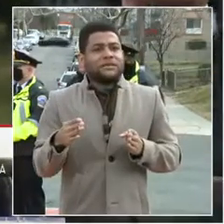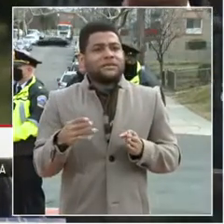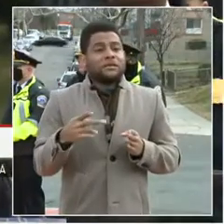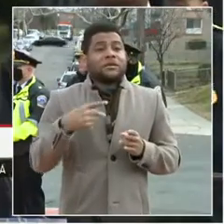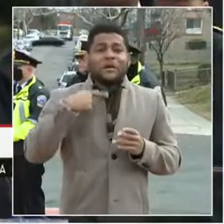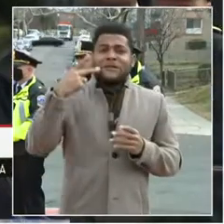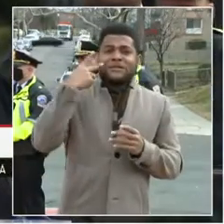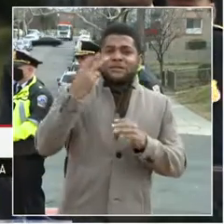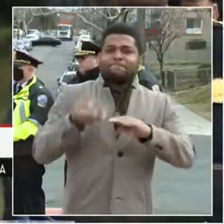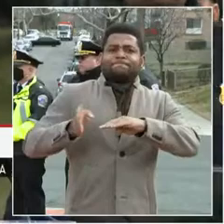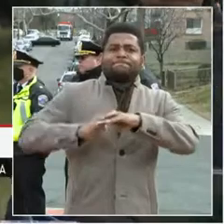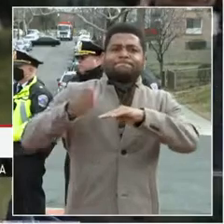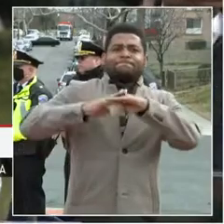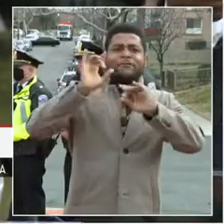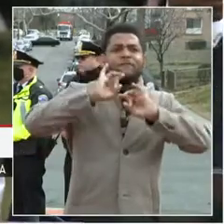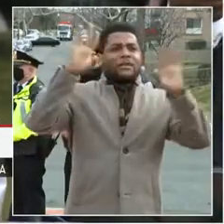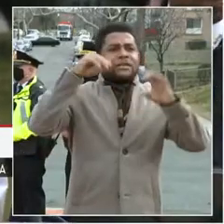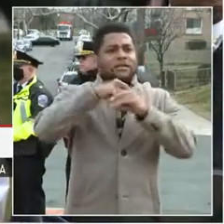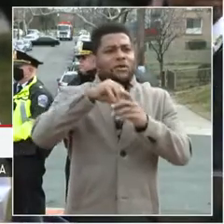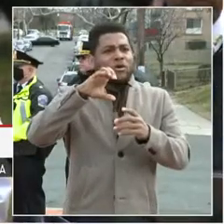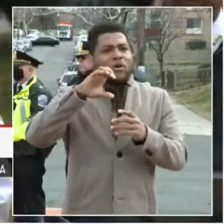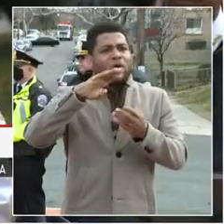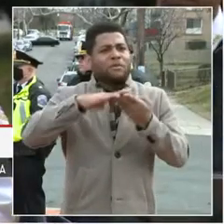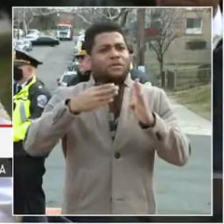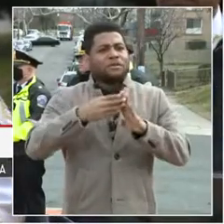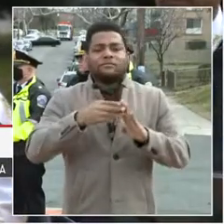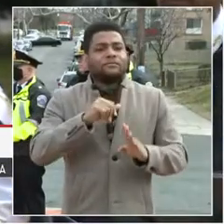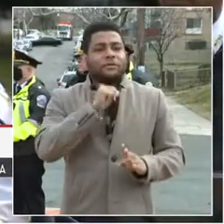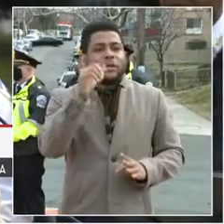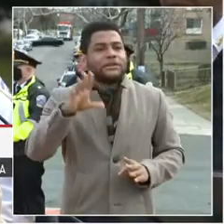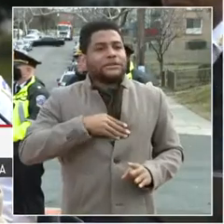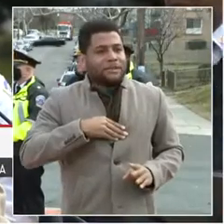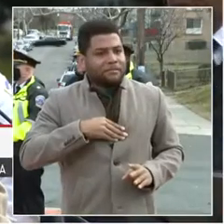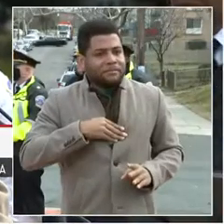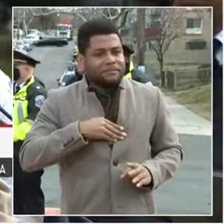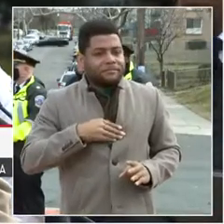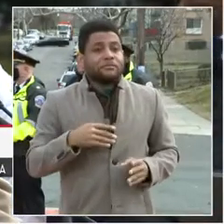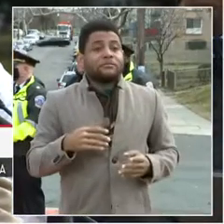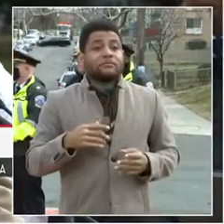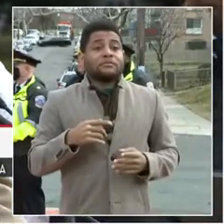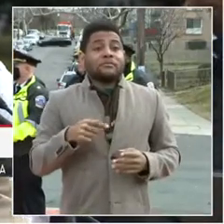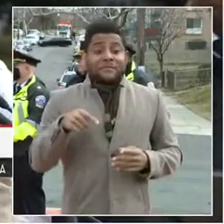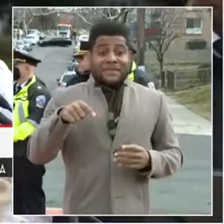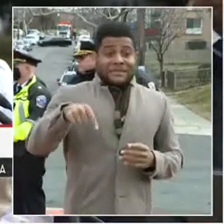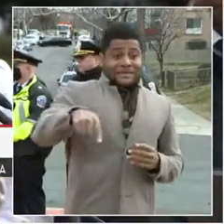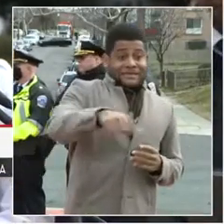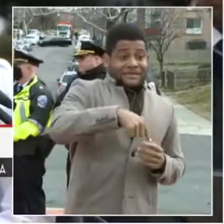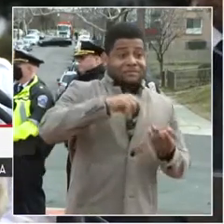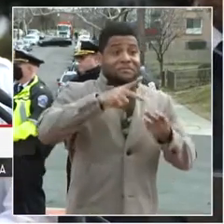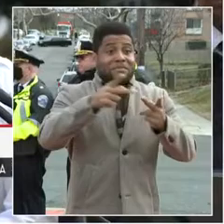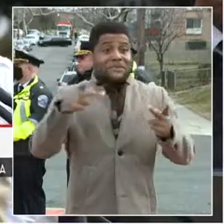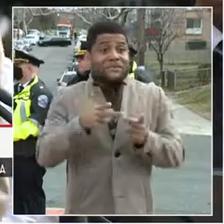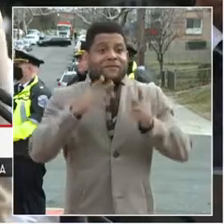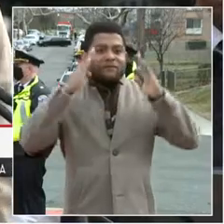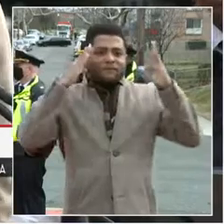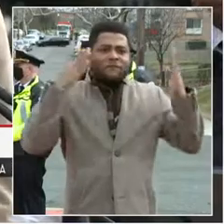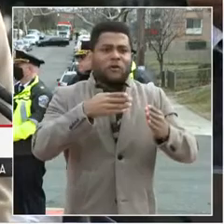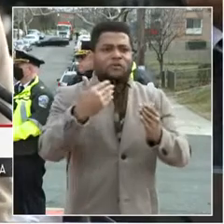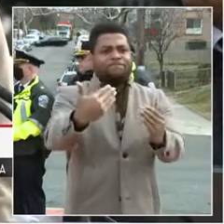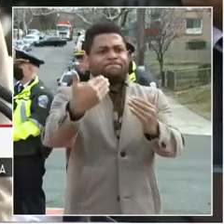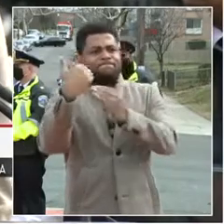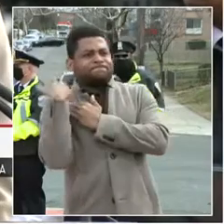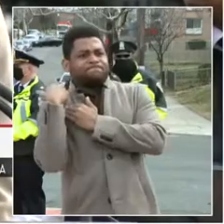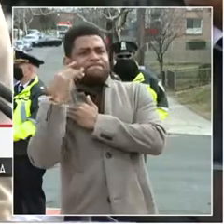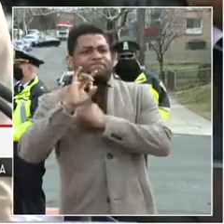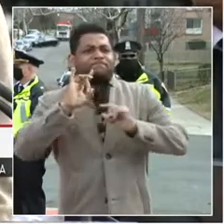in our community, and these districts that are being targeted have borne the brunt of it. And I think you can tell by the broad array of